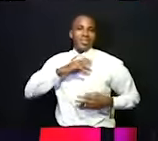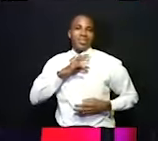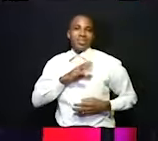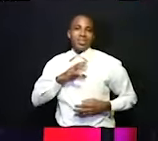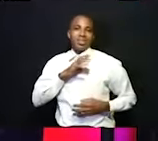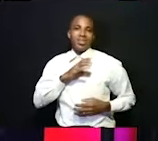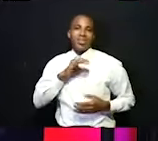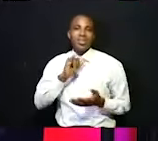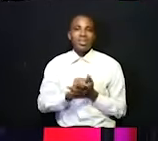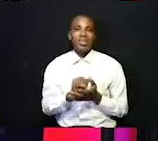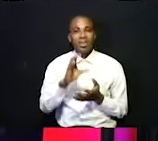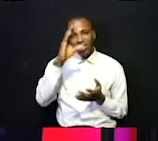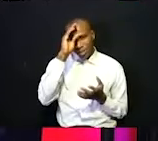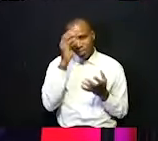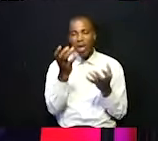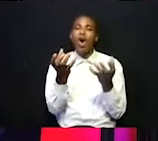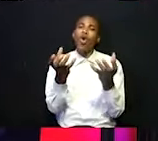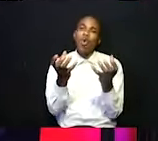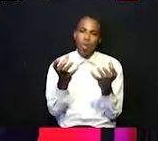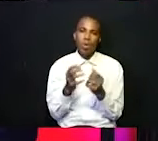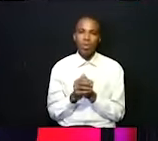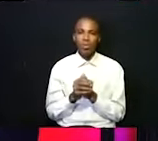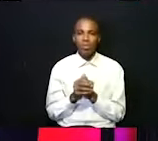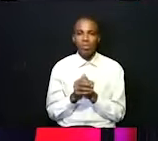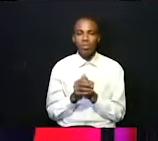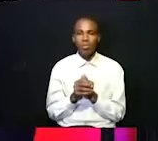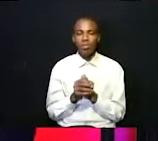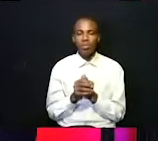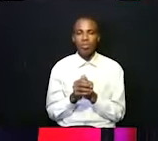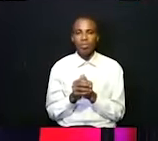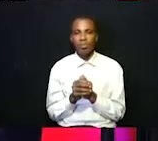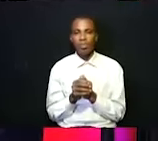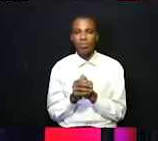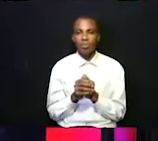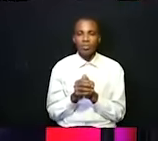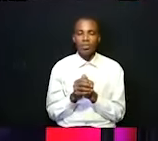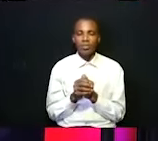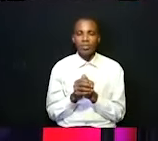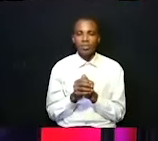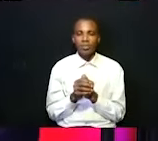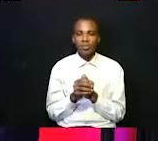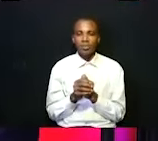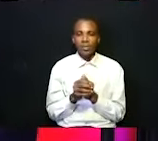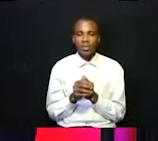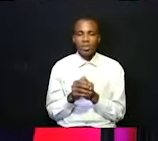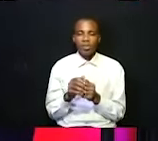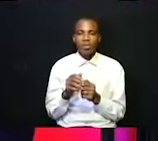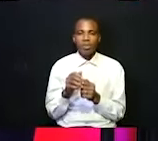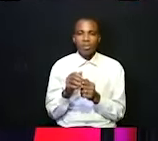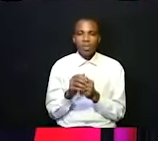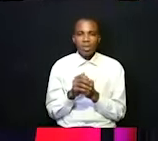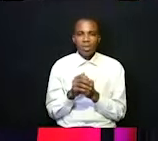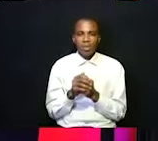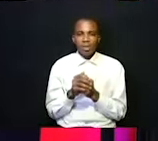actually worried about. The unfading beauty of a gentle, quiet spirit, which is